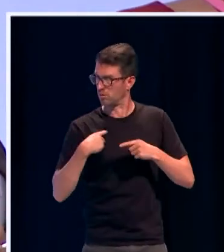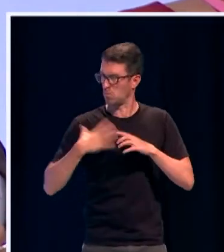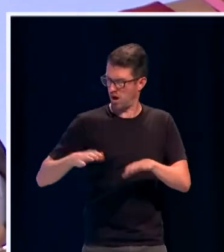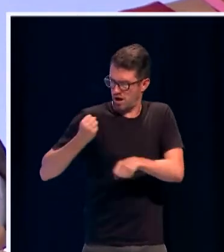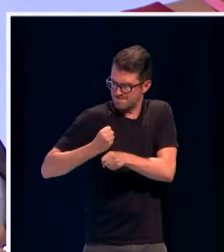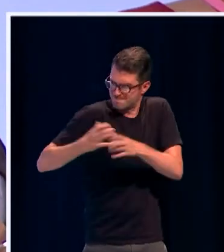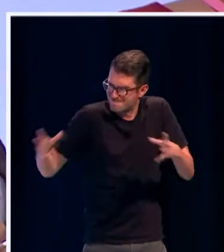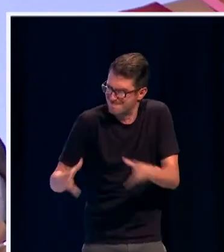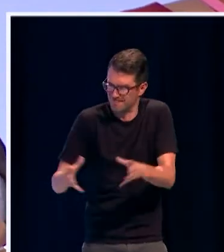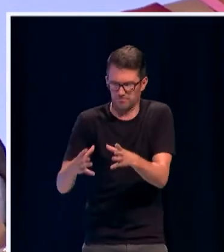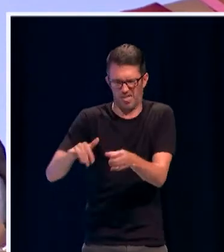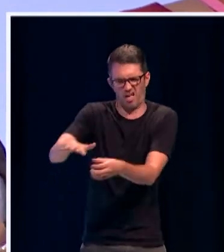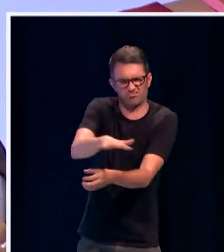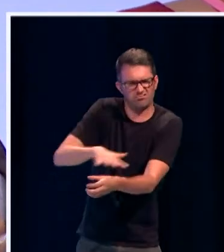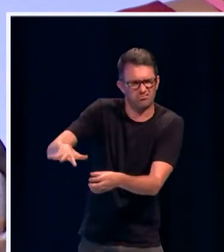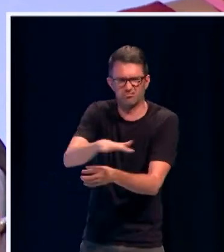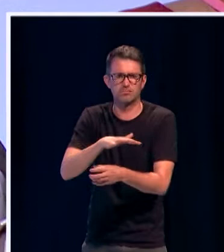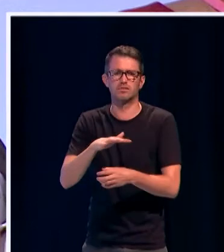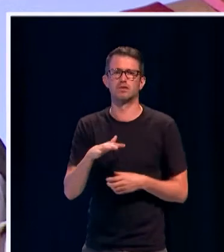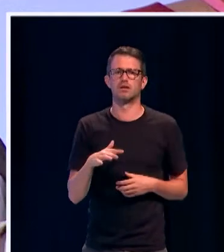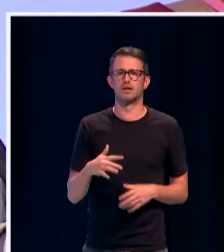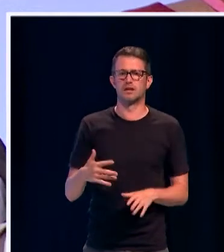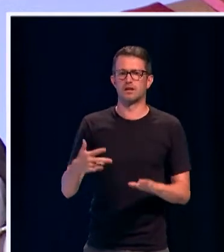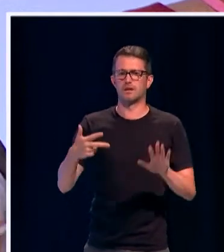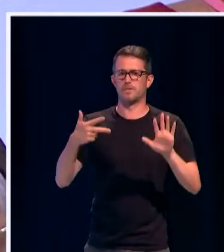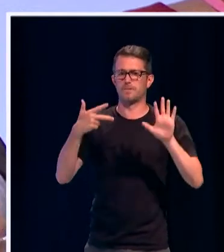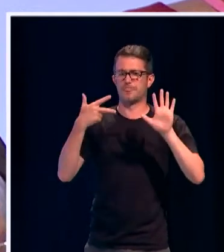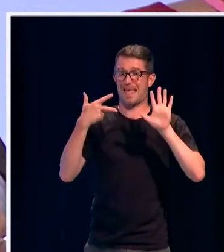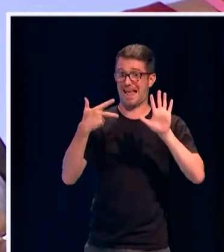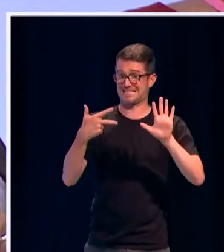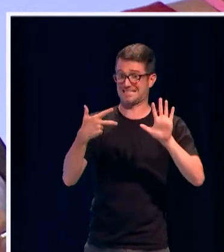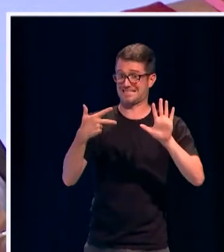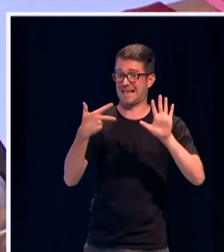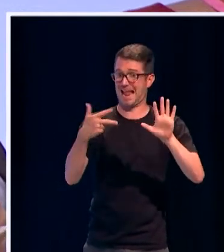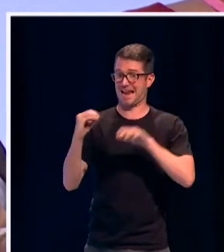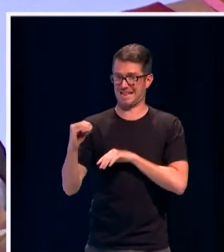80% of the population lives in the rural areas.